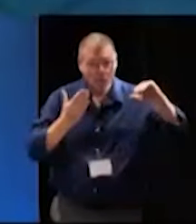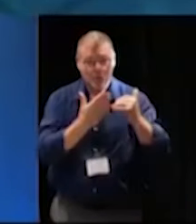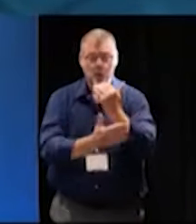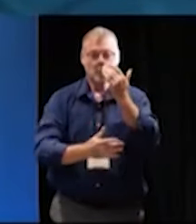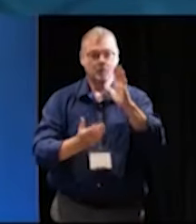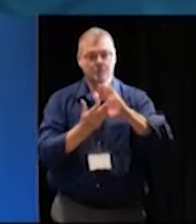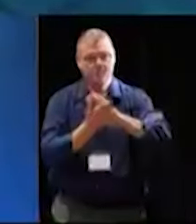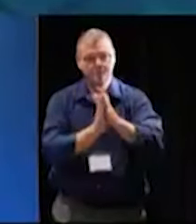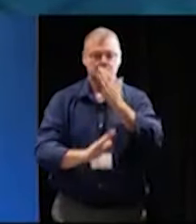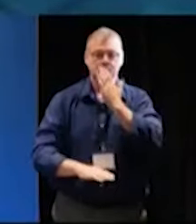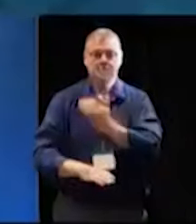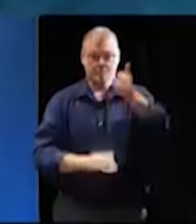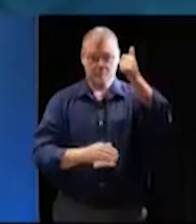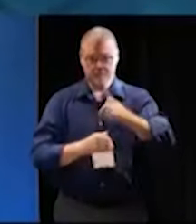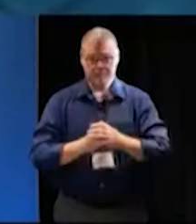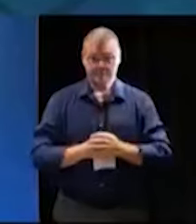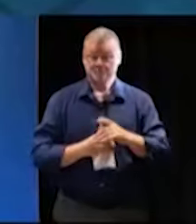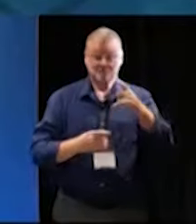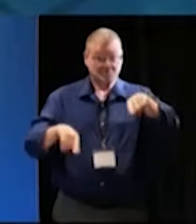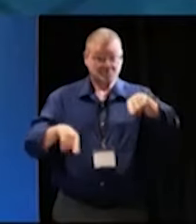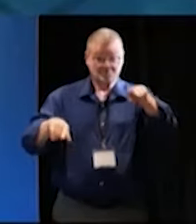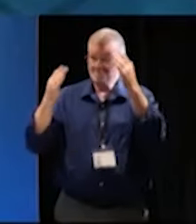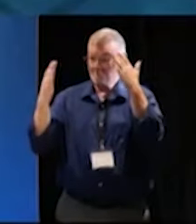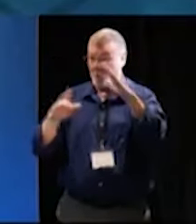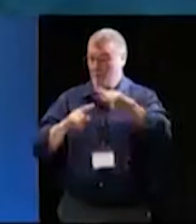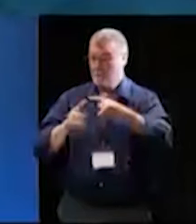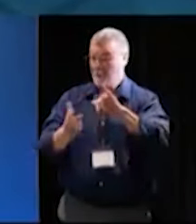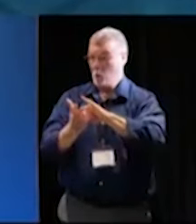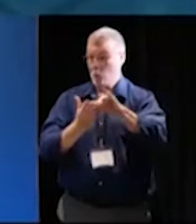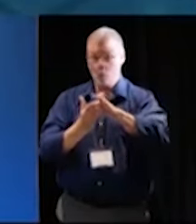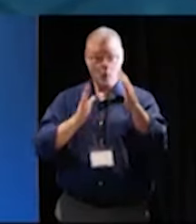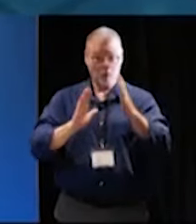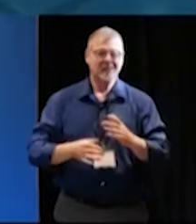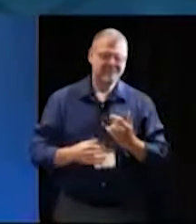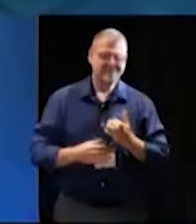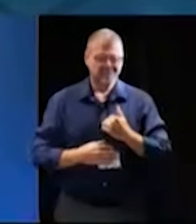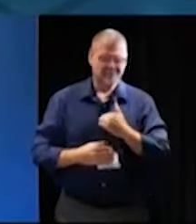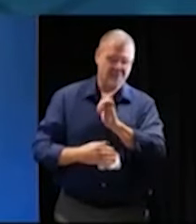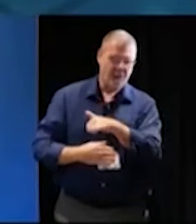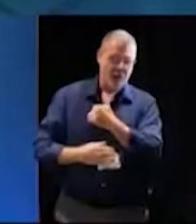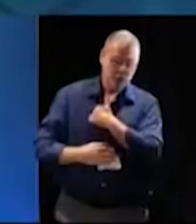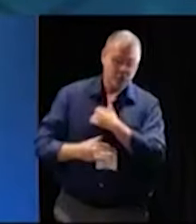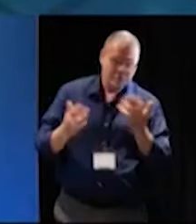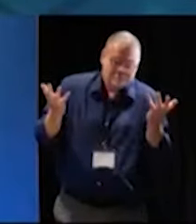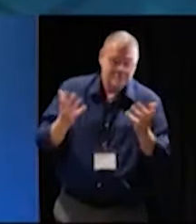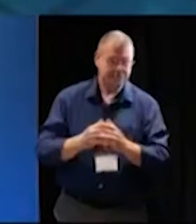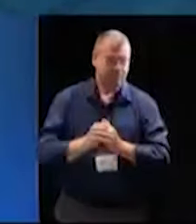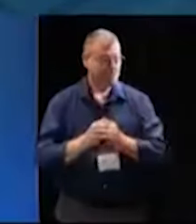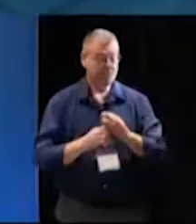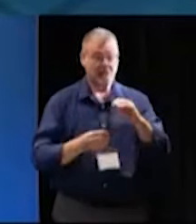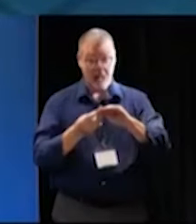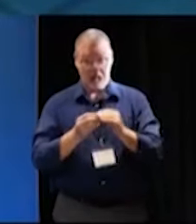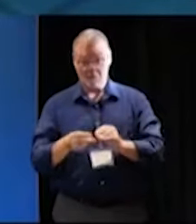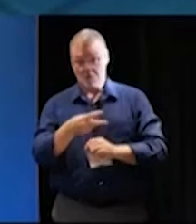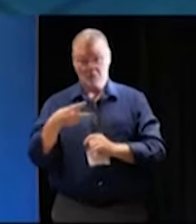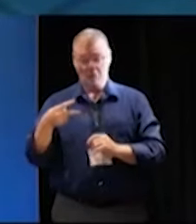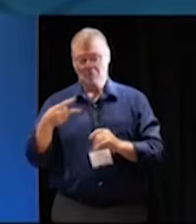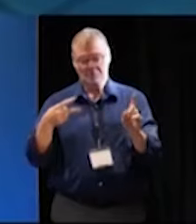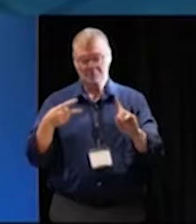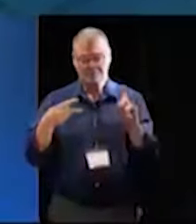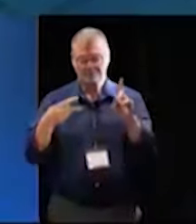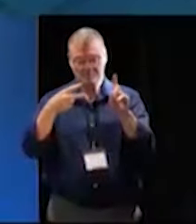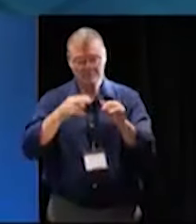best. If you don't know this about New Yorkers, we kind of have an attitude, right? We don't want to be number two to anybody. So